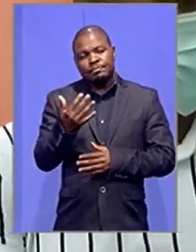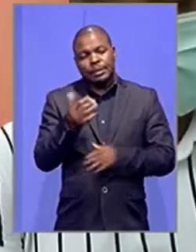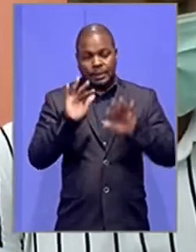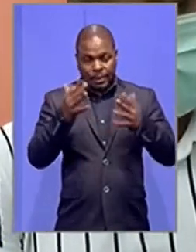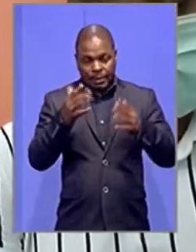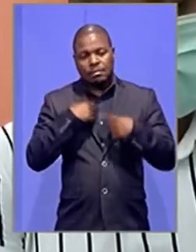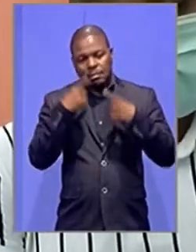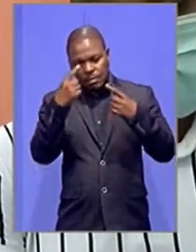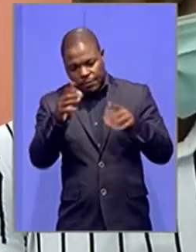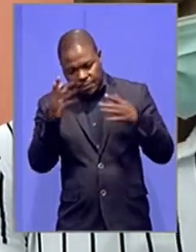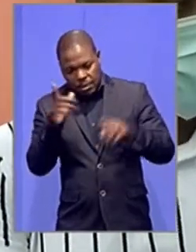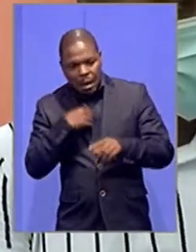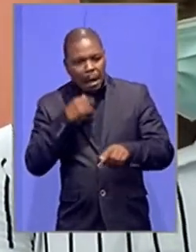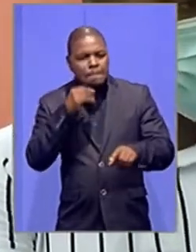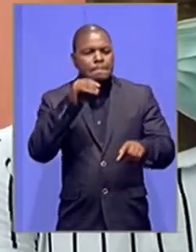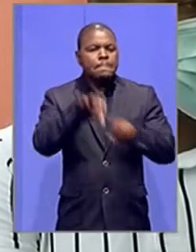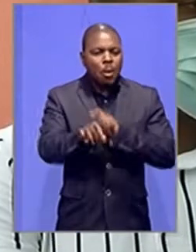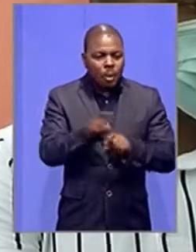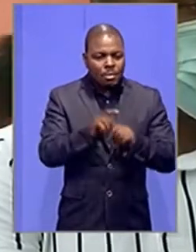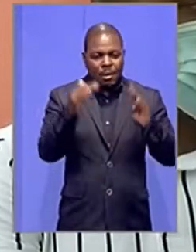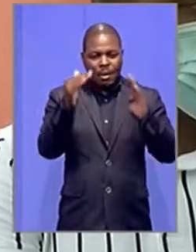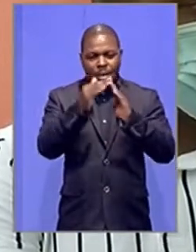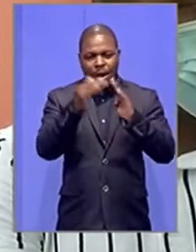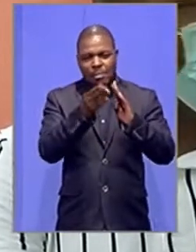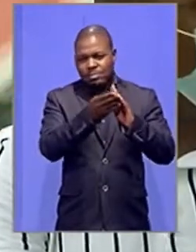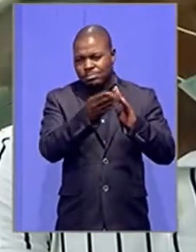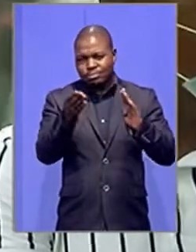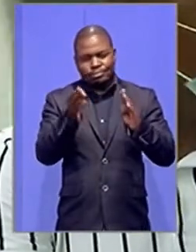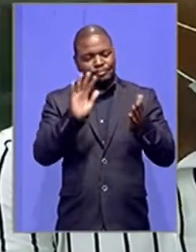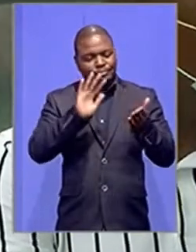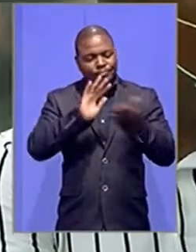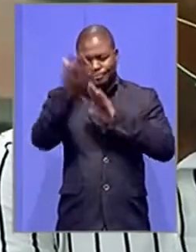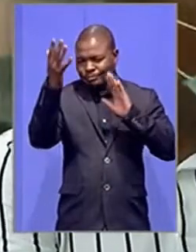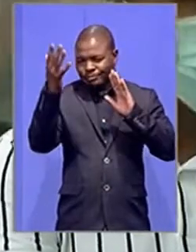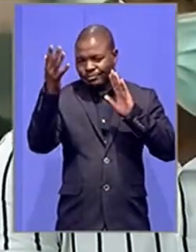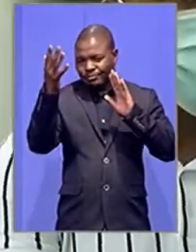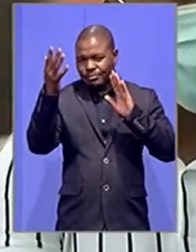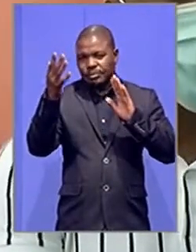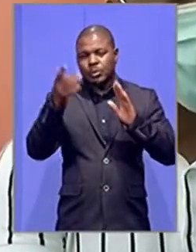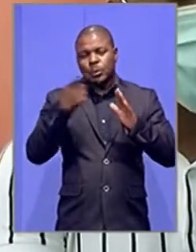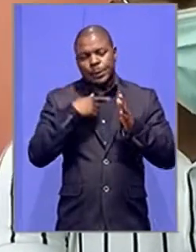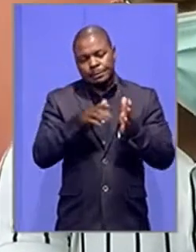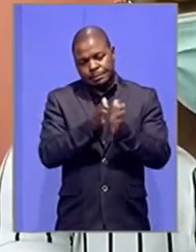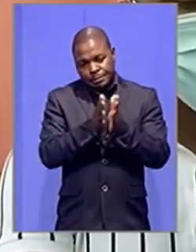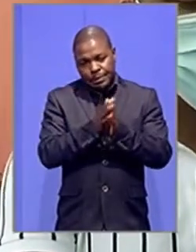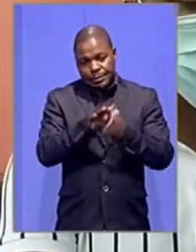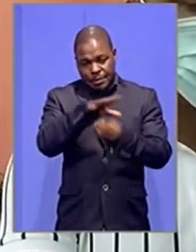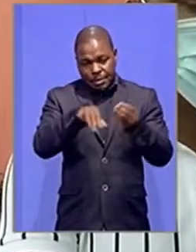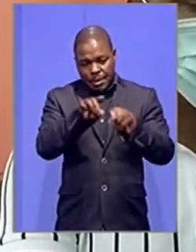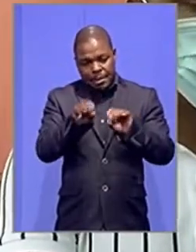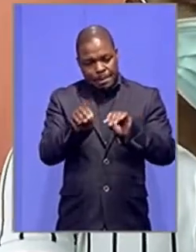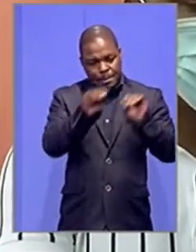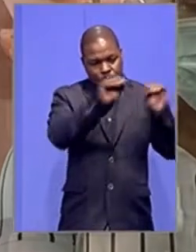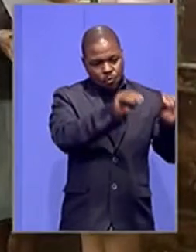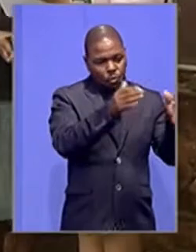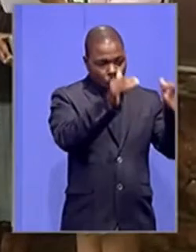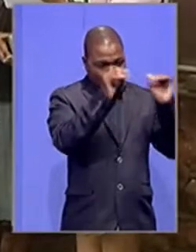10 where we found that the house is completely damaged. Then we requested the family to be moved